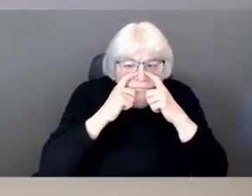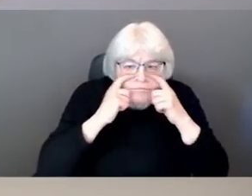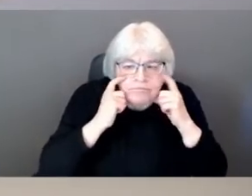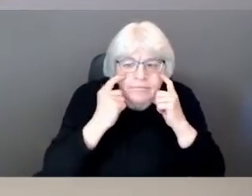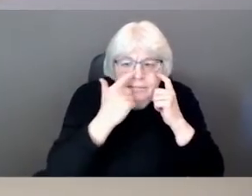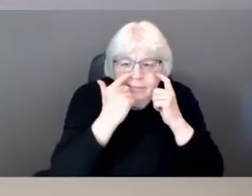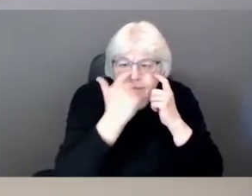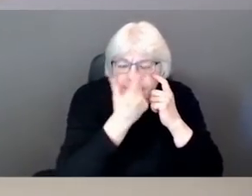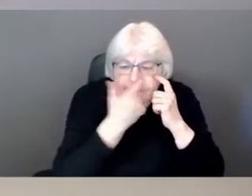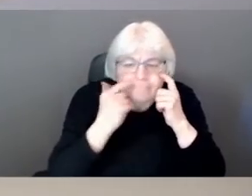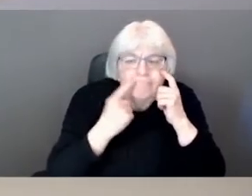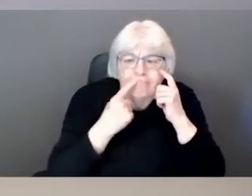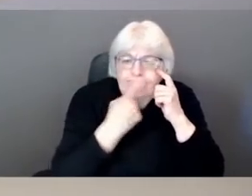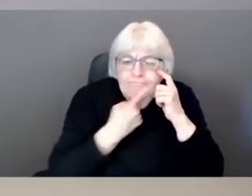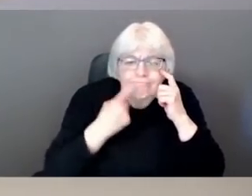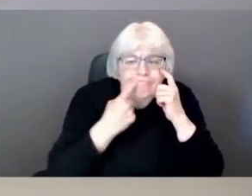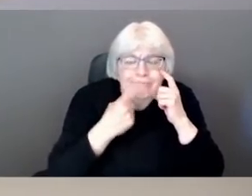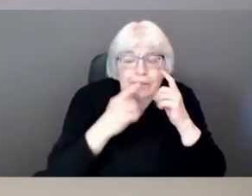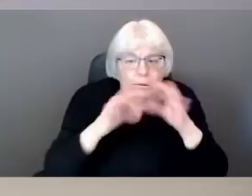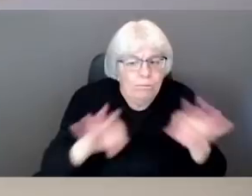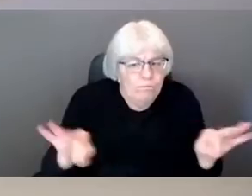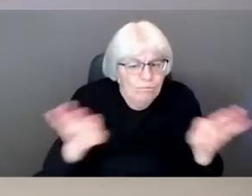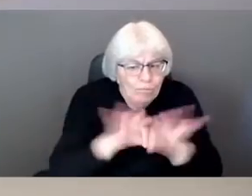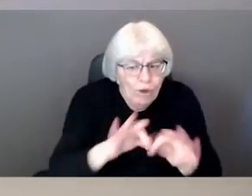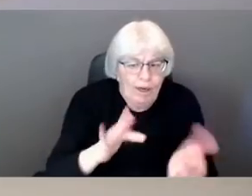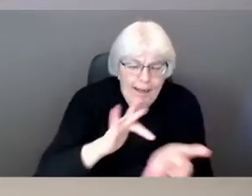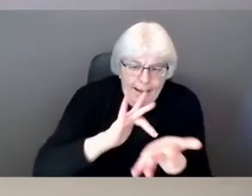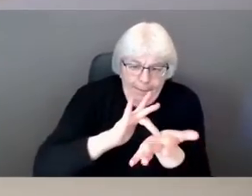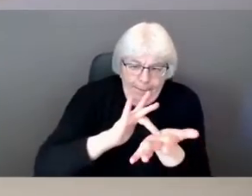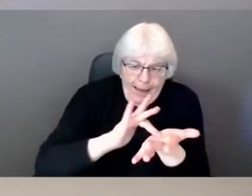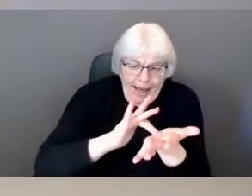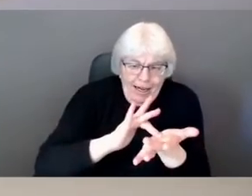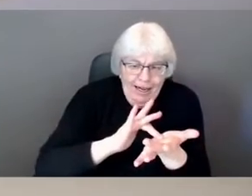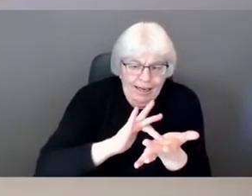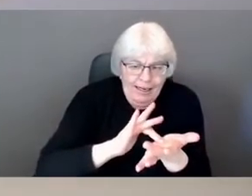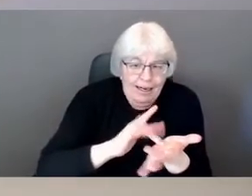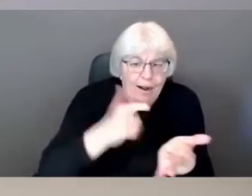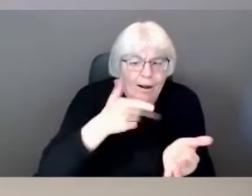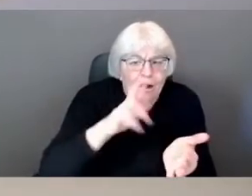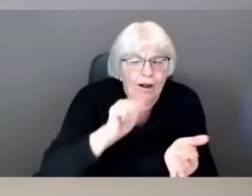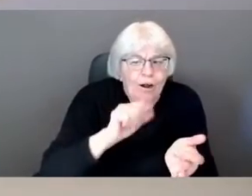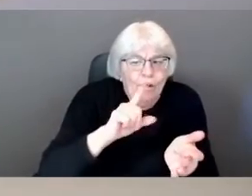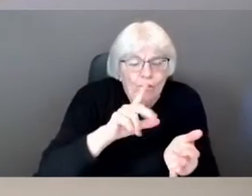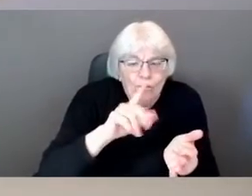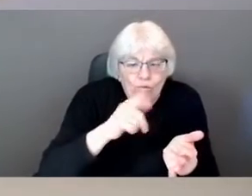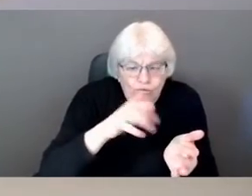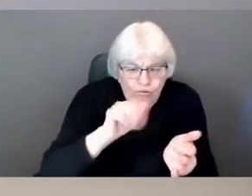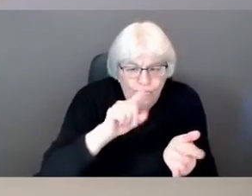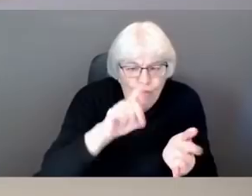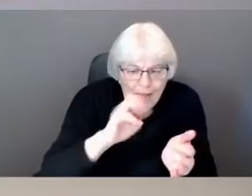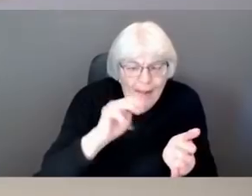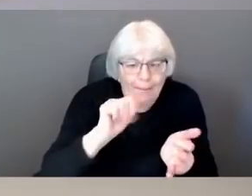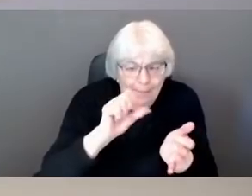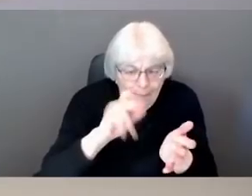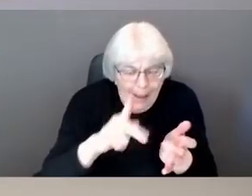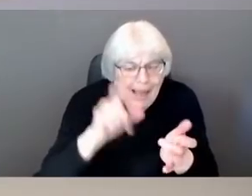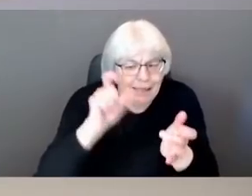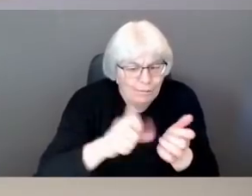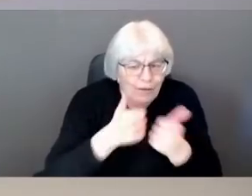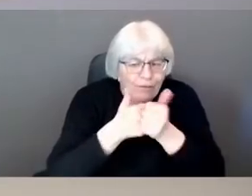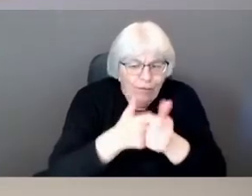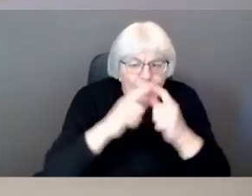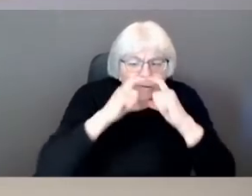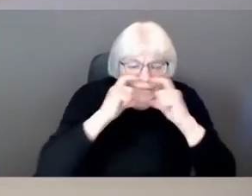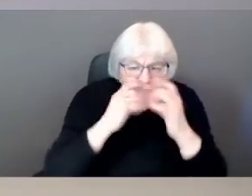is recommended, or a non-medical mask made of at least 2 layers of breathable and tightly woven fabric, an effective middle filter